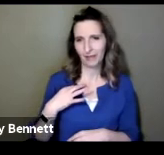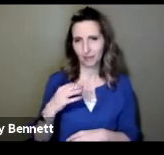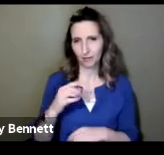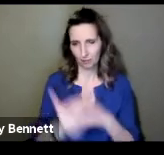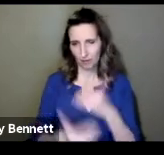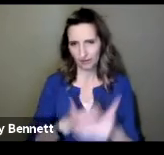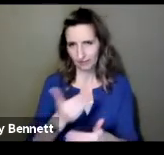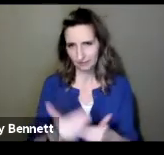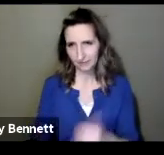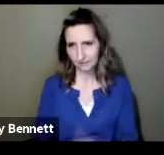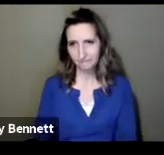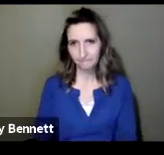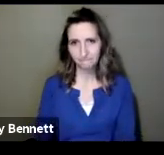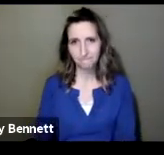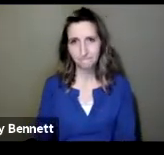questions about that.